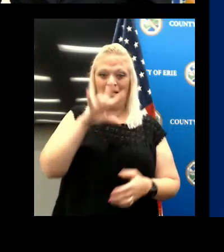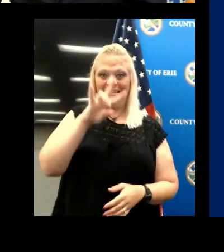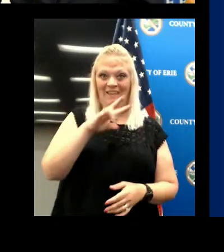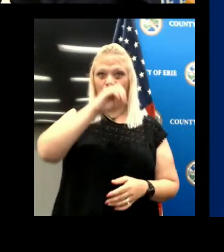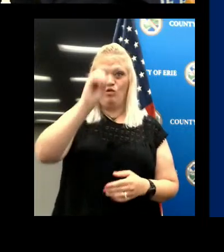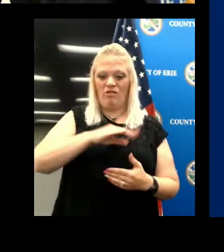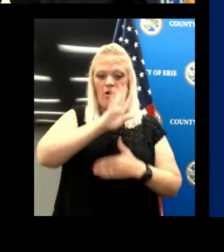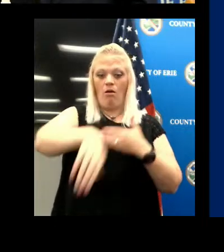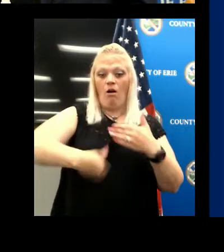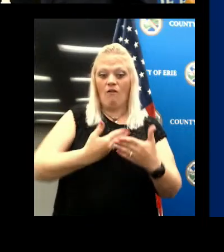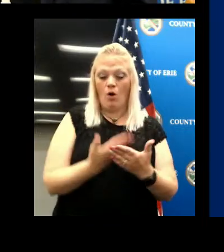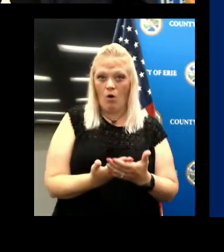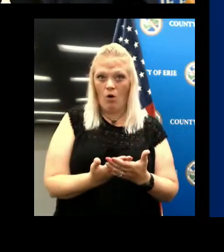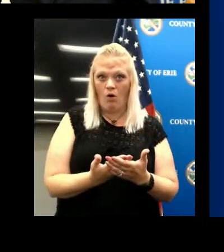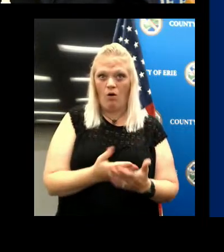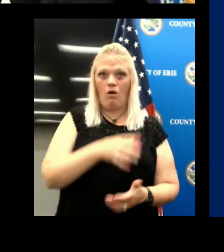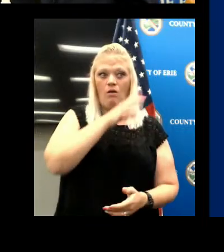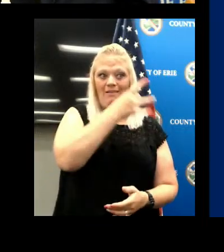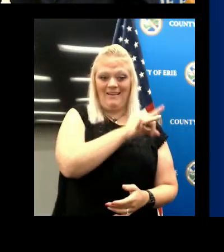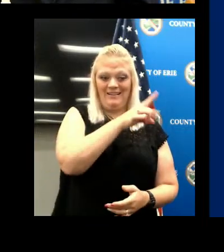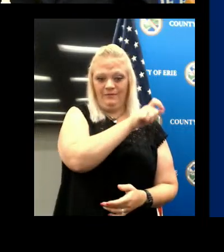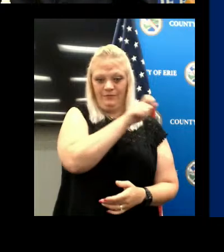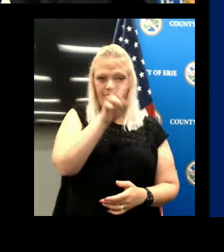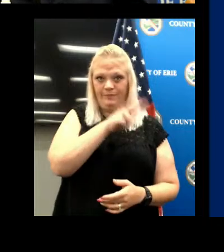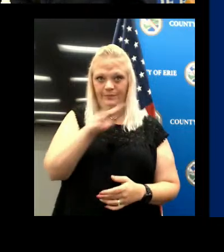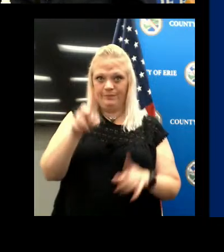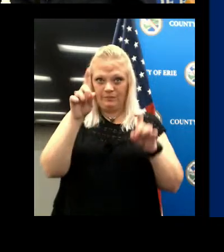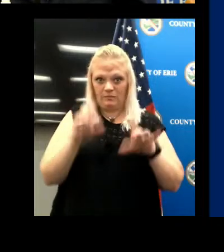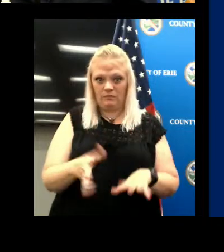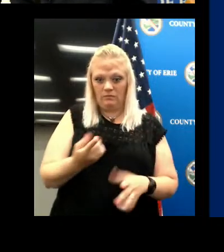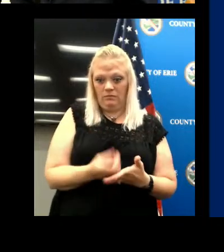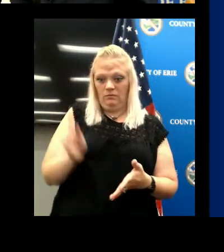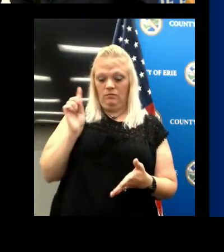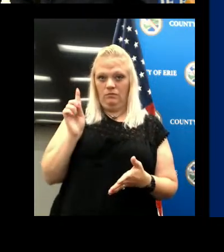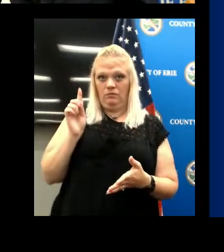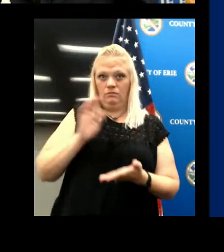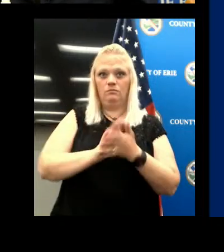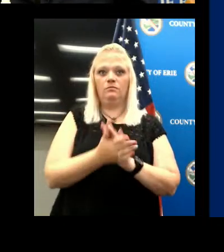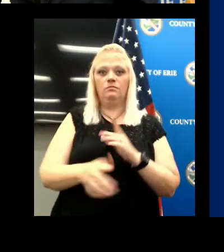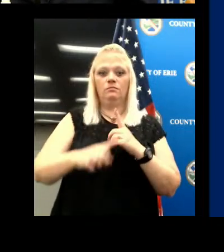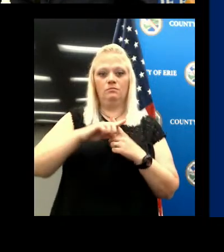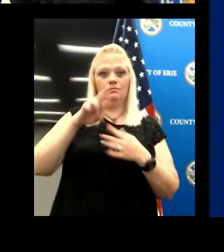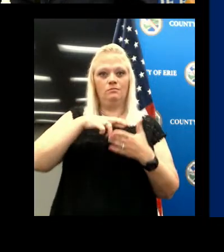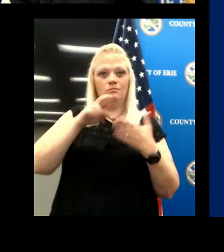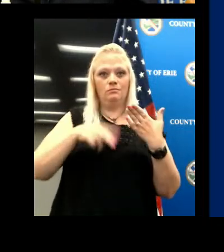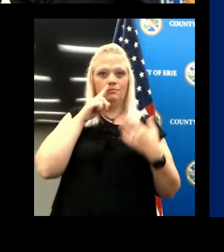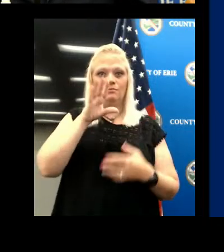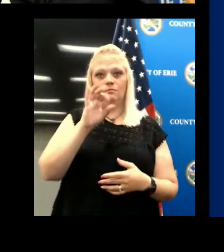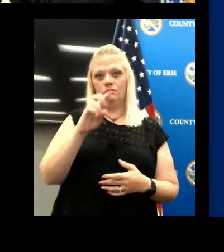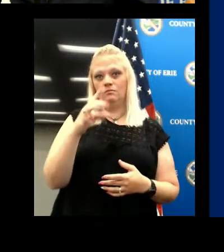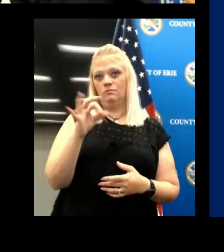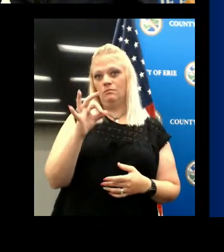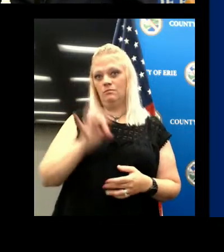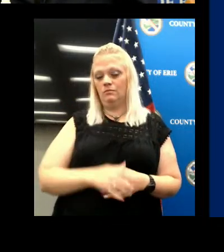of all 18 to 22-year-olds tested last week tested positive for COVID-19.